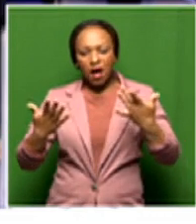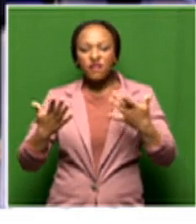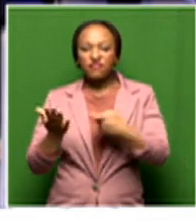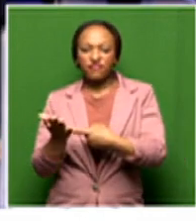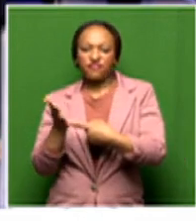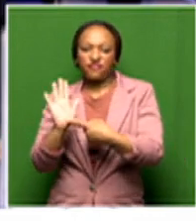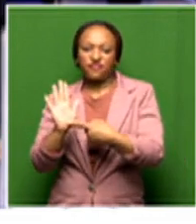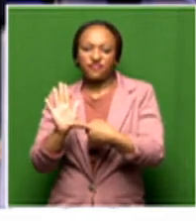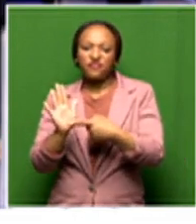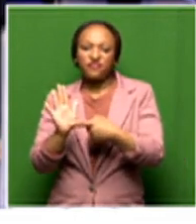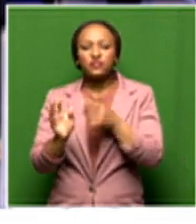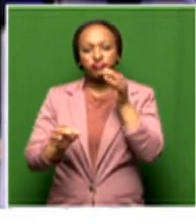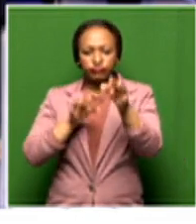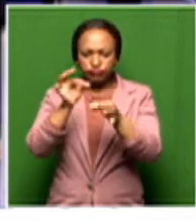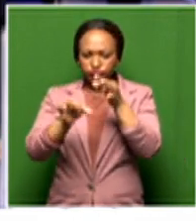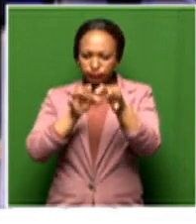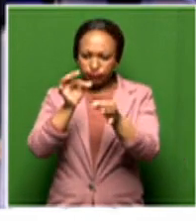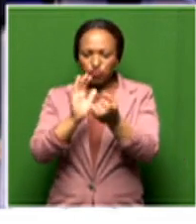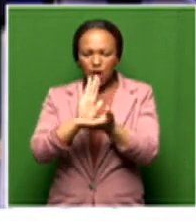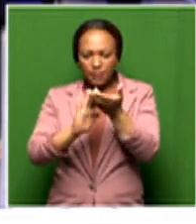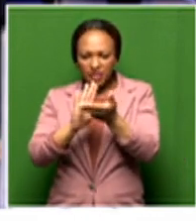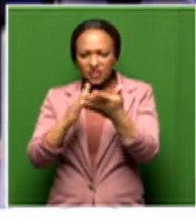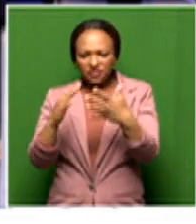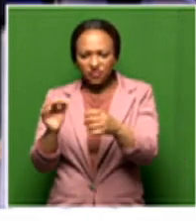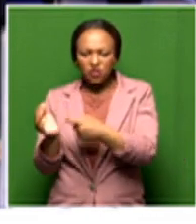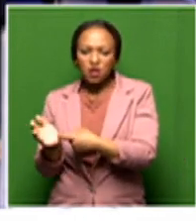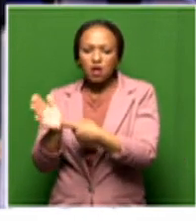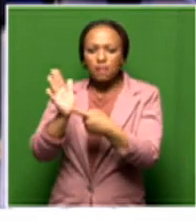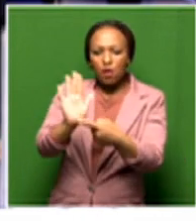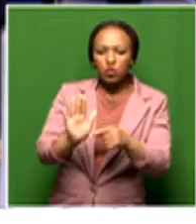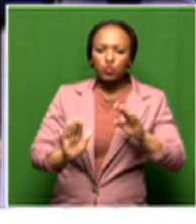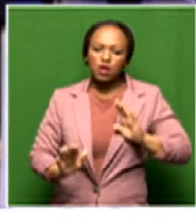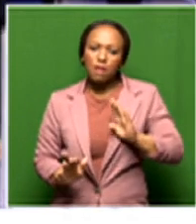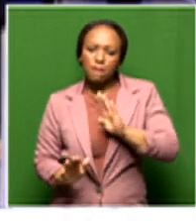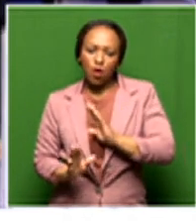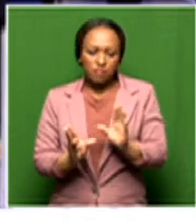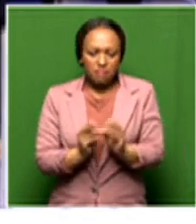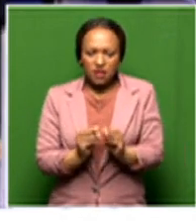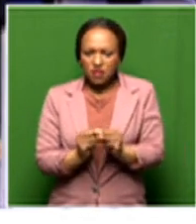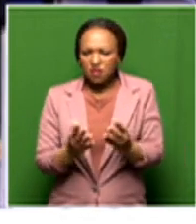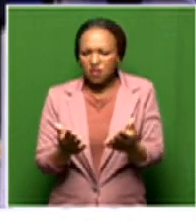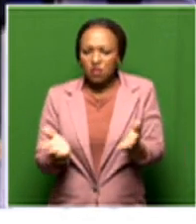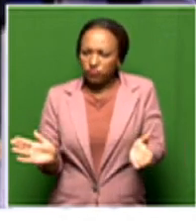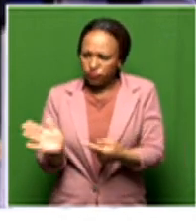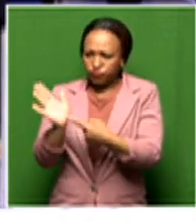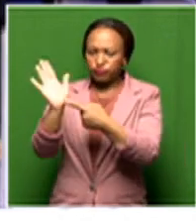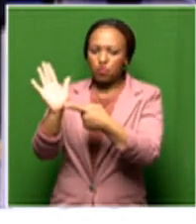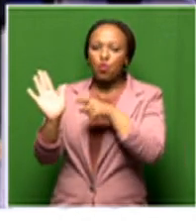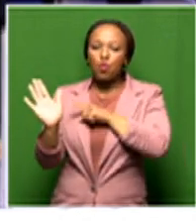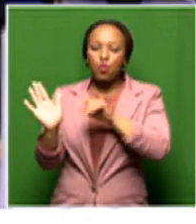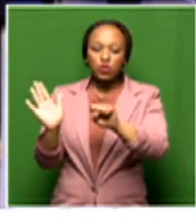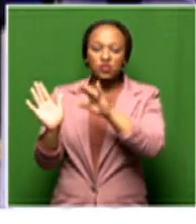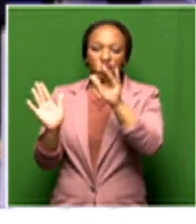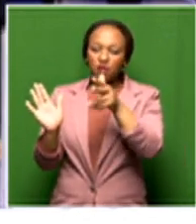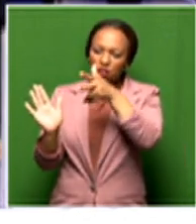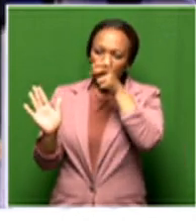streams of all of our updates, particularly post our board meetings, to enable all of South Africans